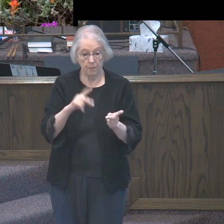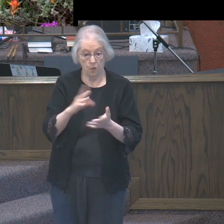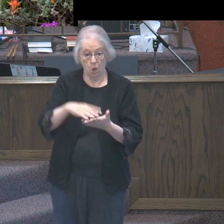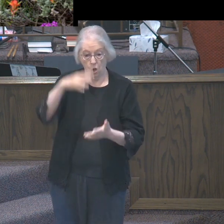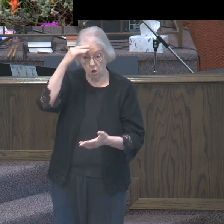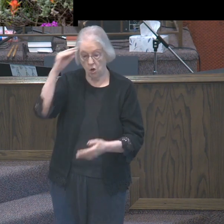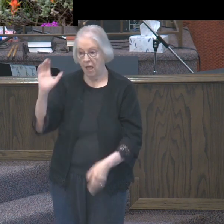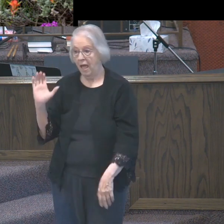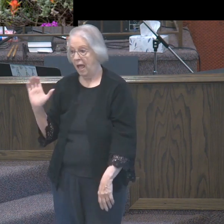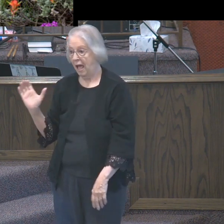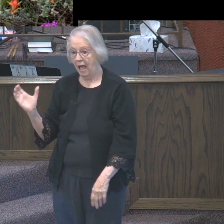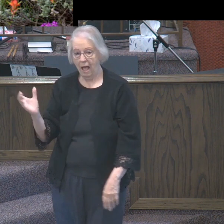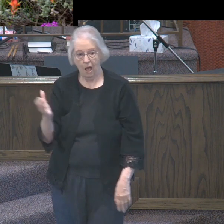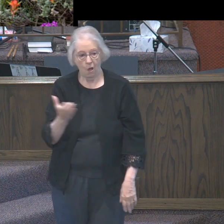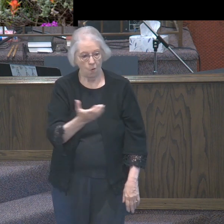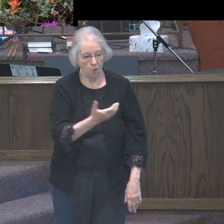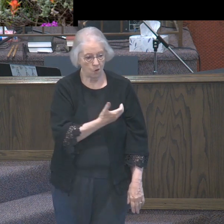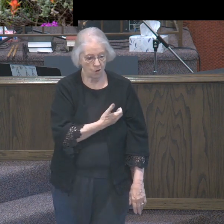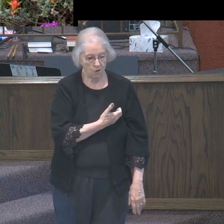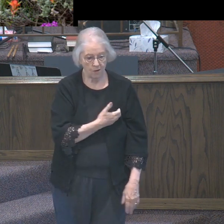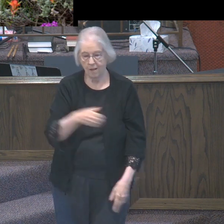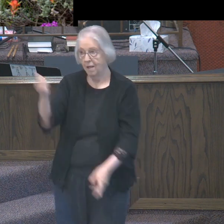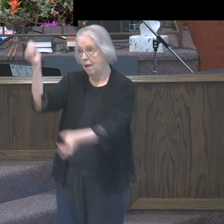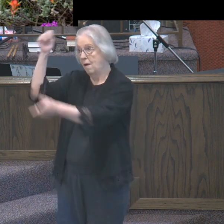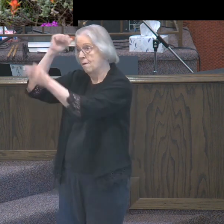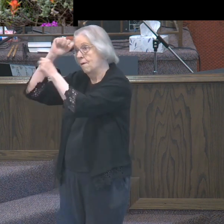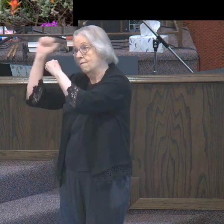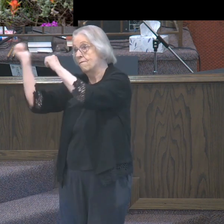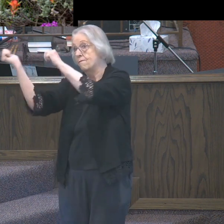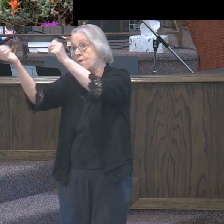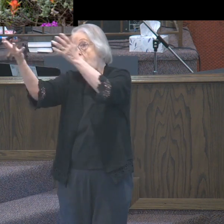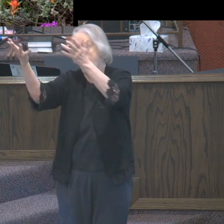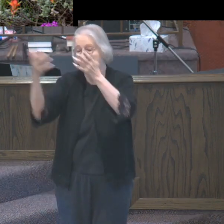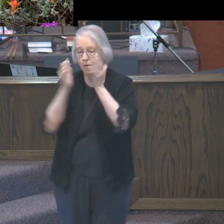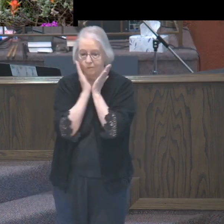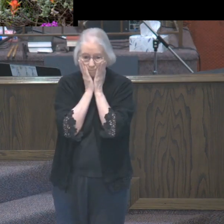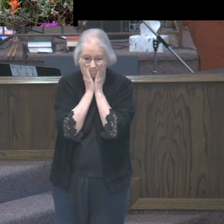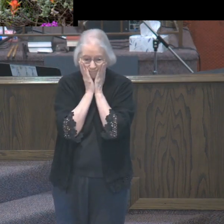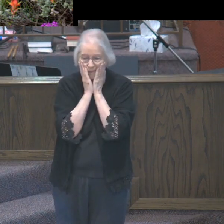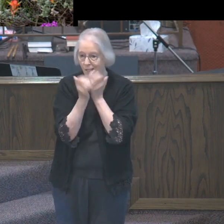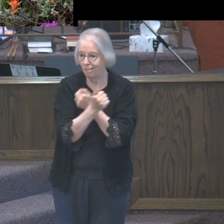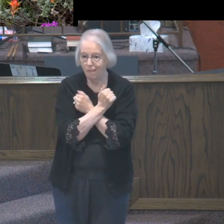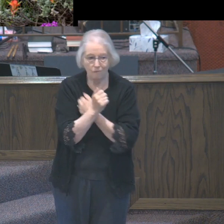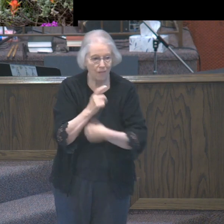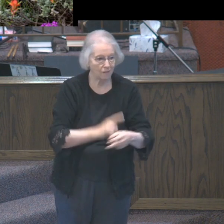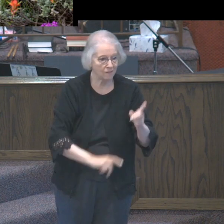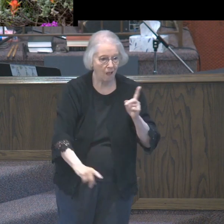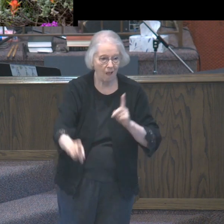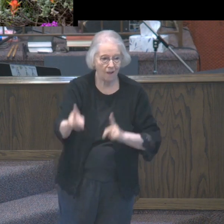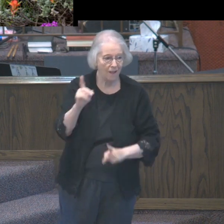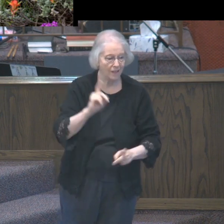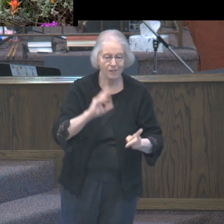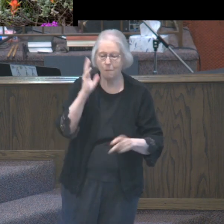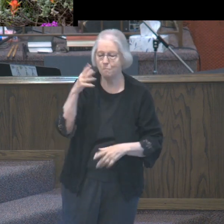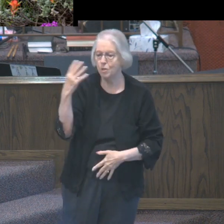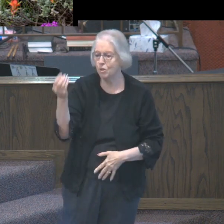That's what Jesus is doing here. He's giving us this kind of template for how to pray. And He begins with